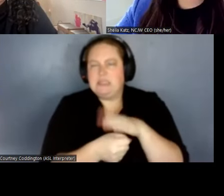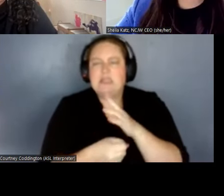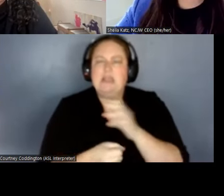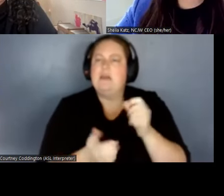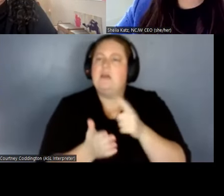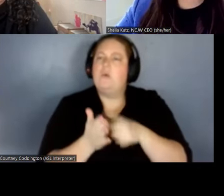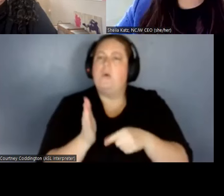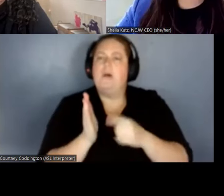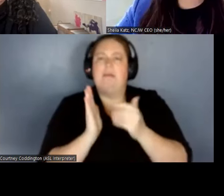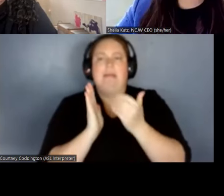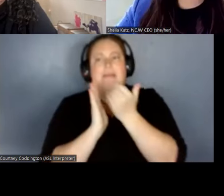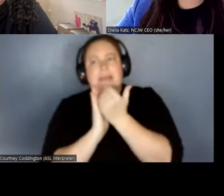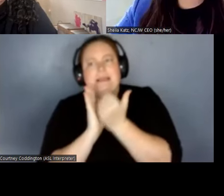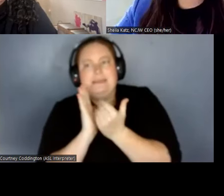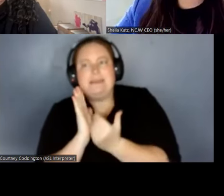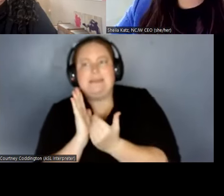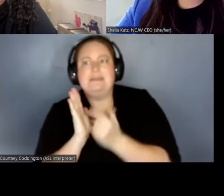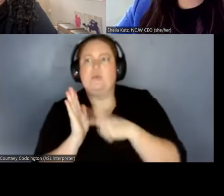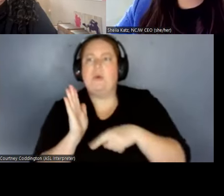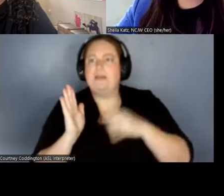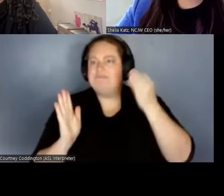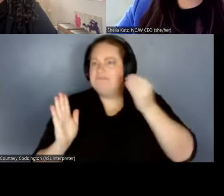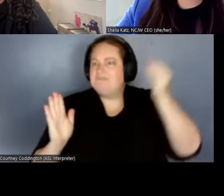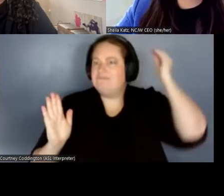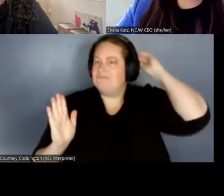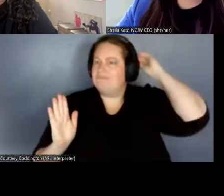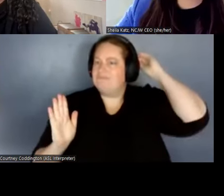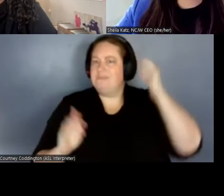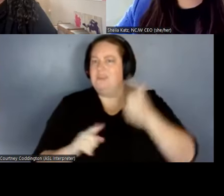the lessons and takeaways from that?